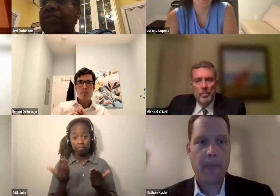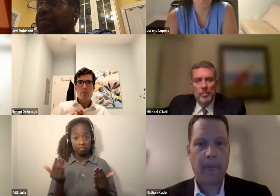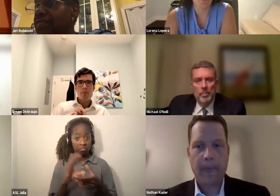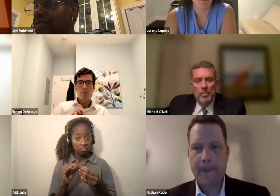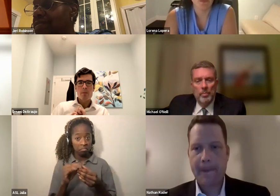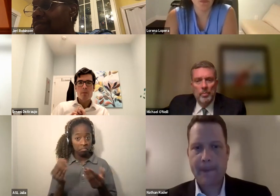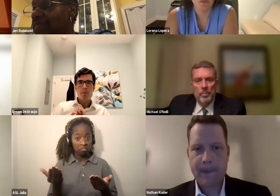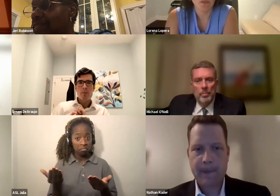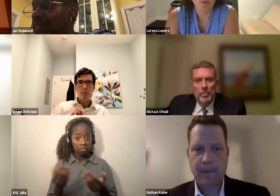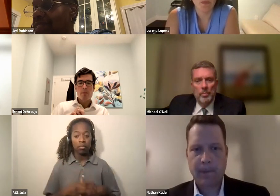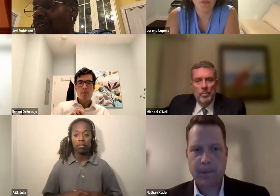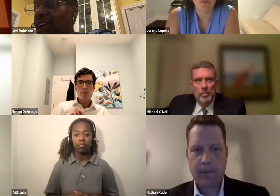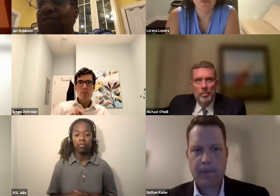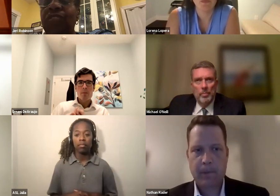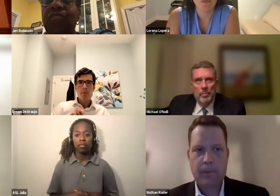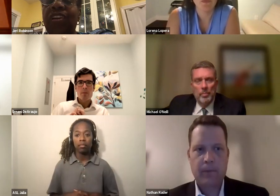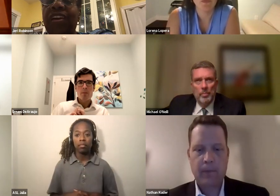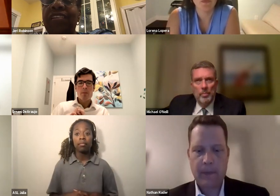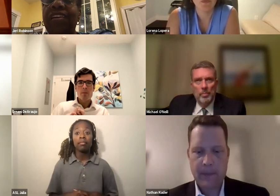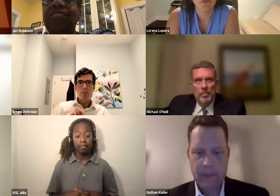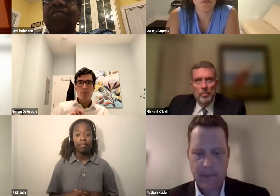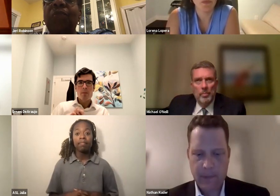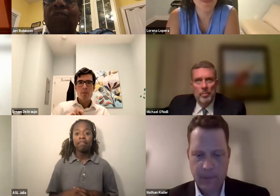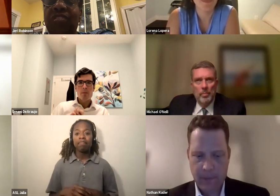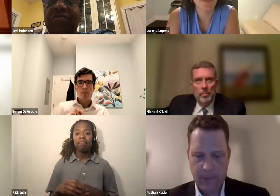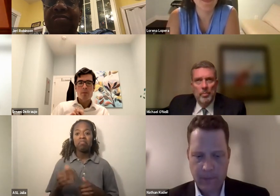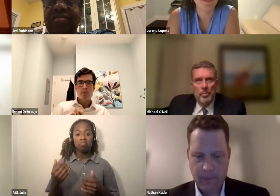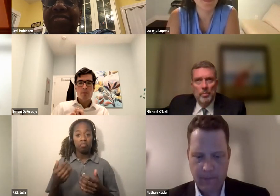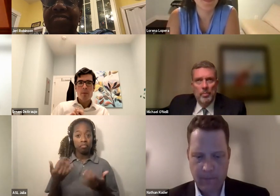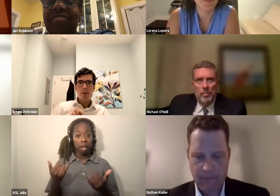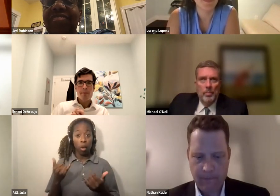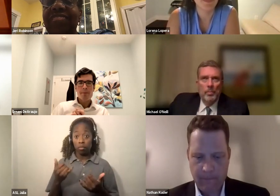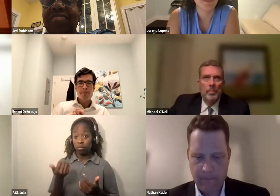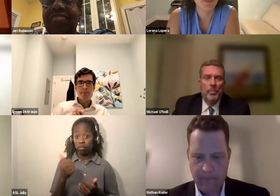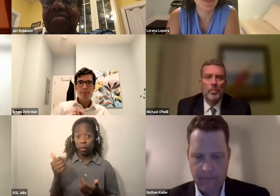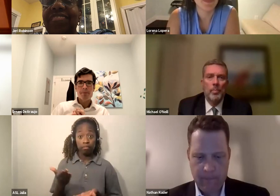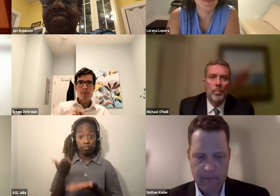comments okay so i'll start again is there a motion